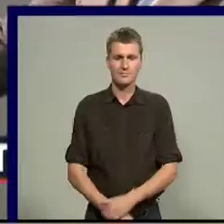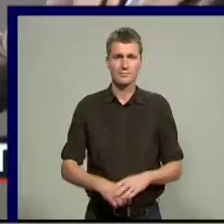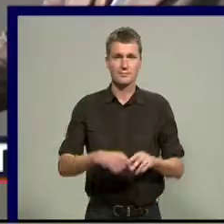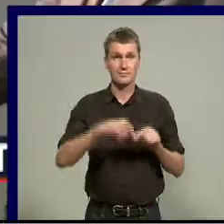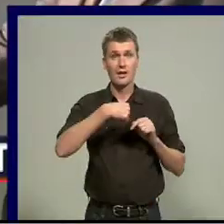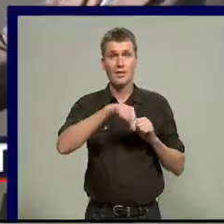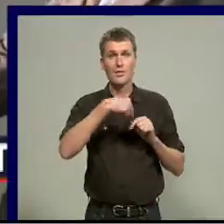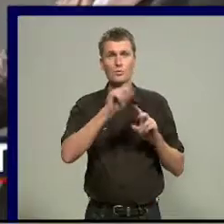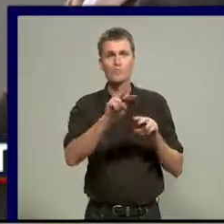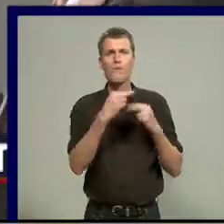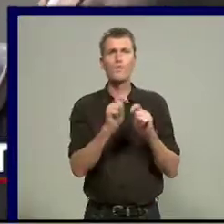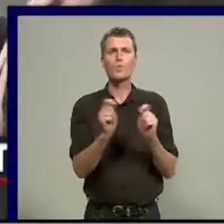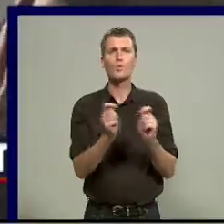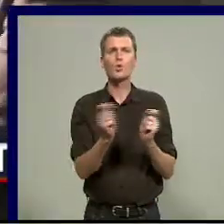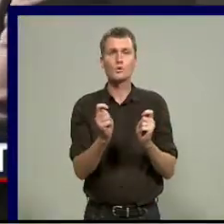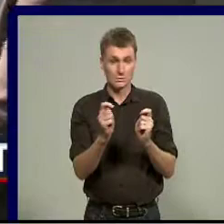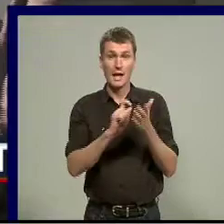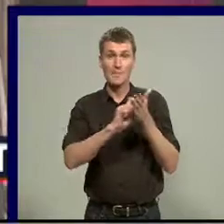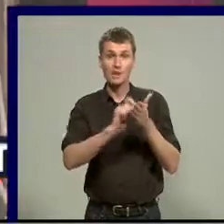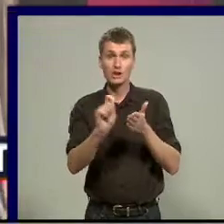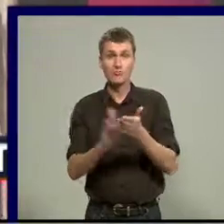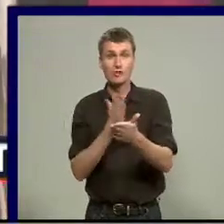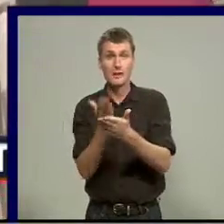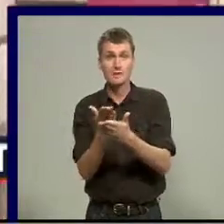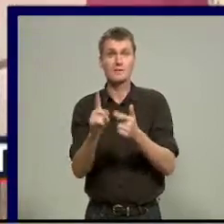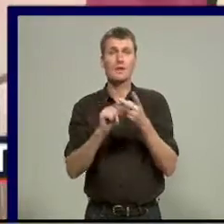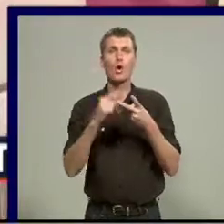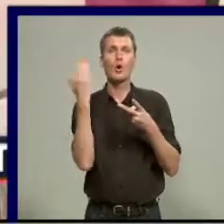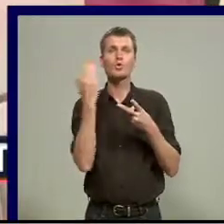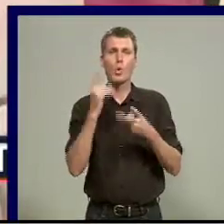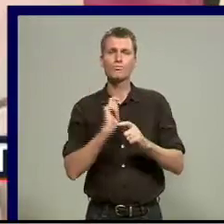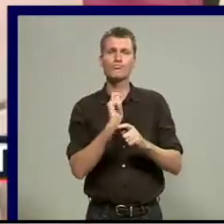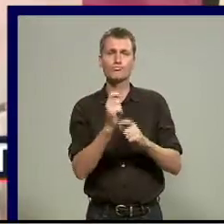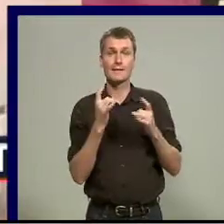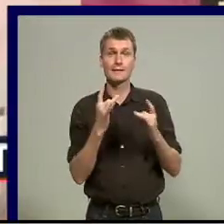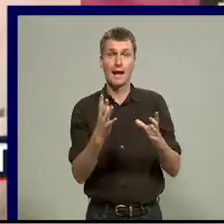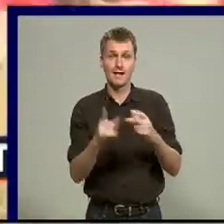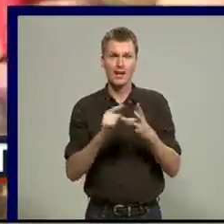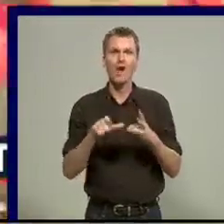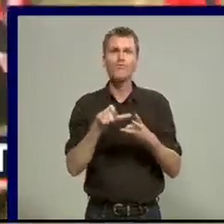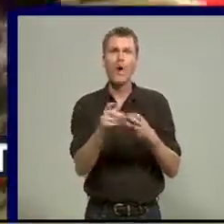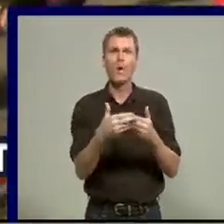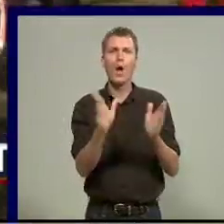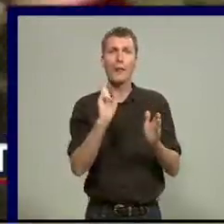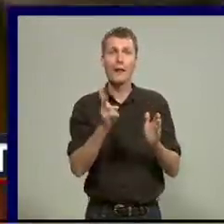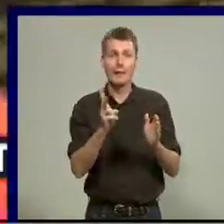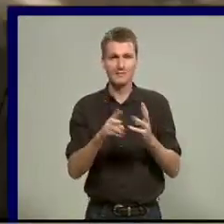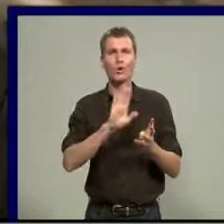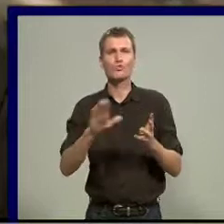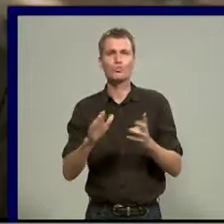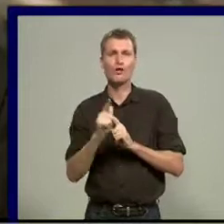In this review of the week's news, petitions were presented, school construction commenced, roads reopened, and children ran